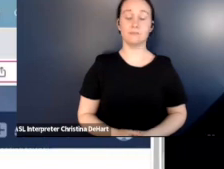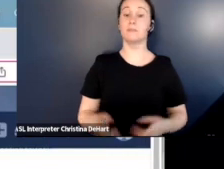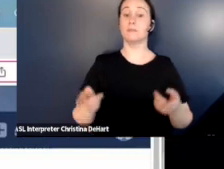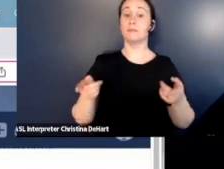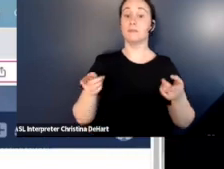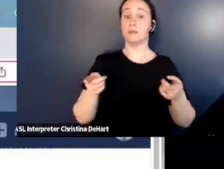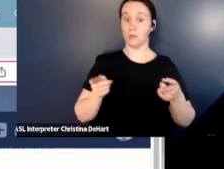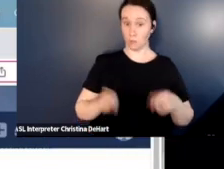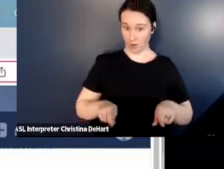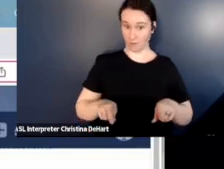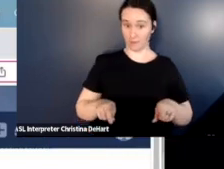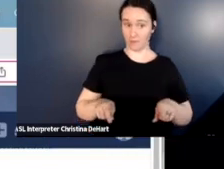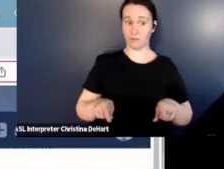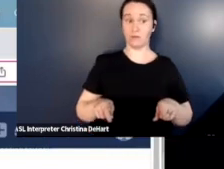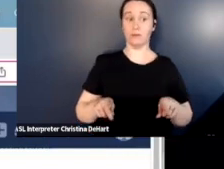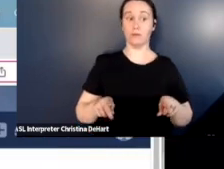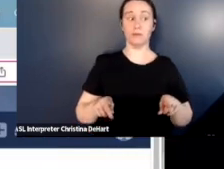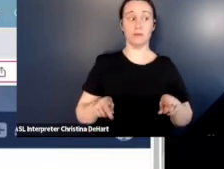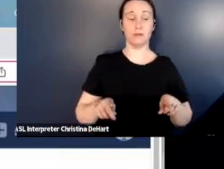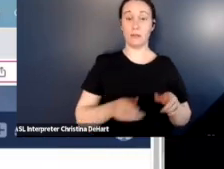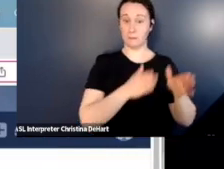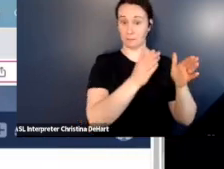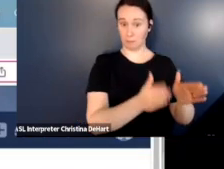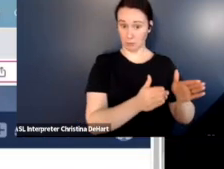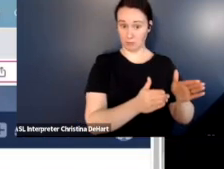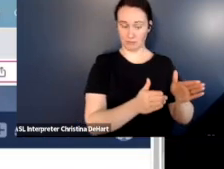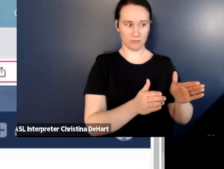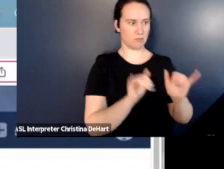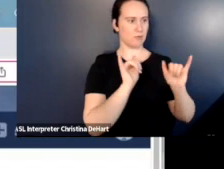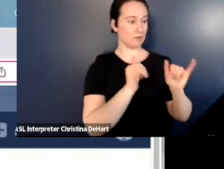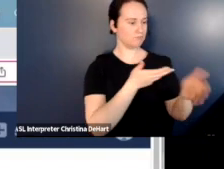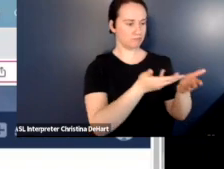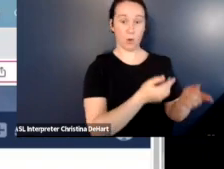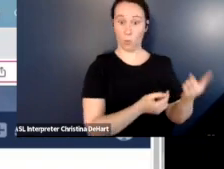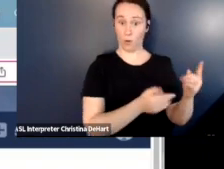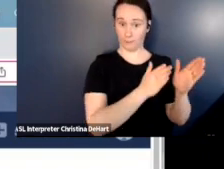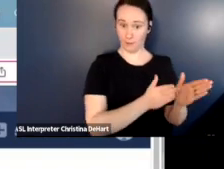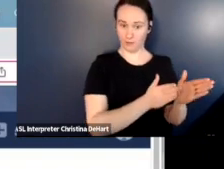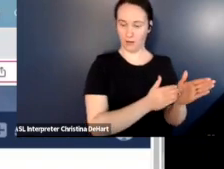When an agent becomes alerted to a second incoming interaction,